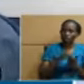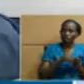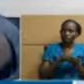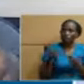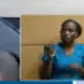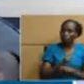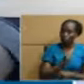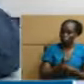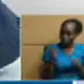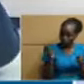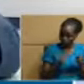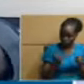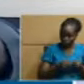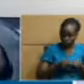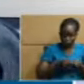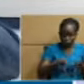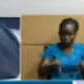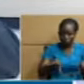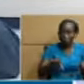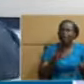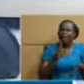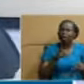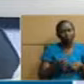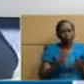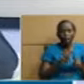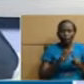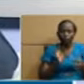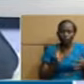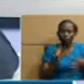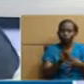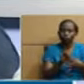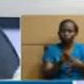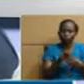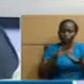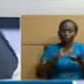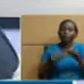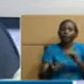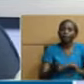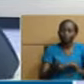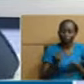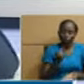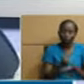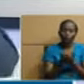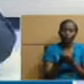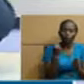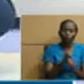are going to roll over, not even to roll over, but we are going to incorporate our stakeholders to help us pursue that. What we